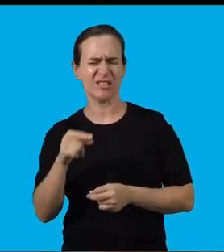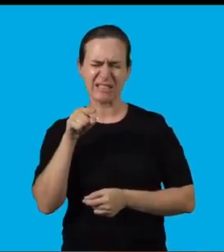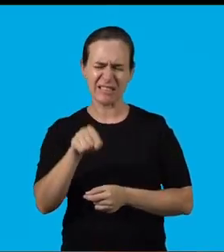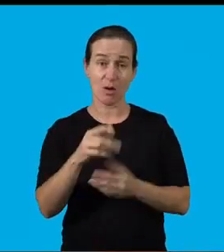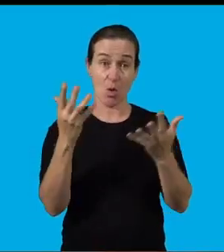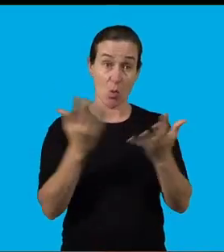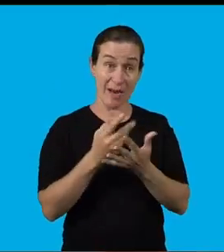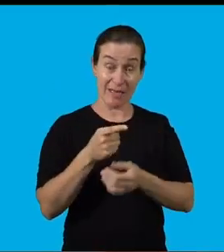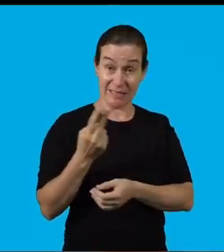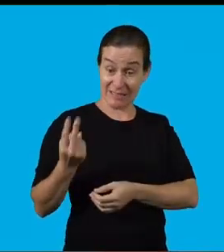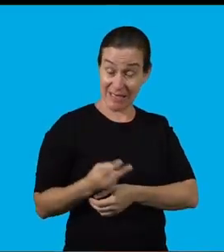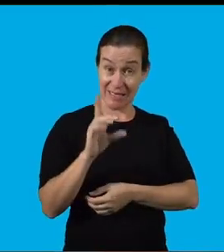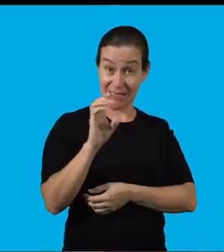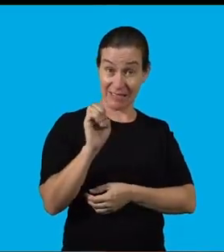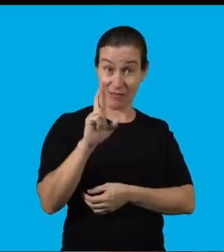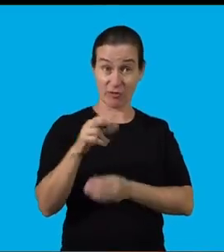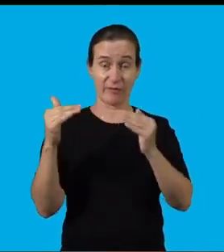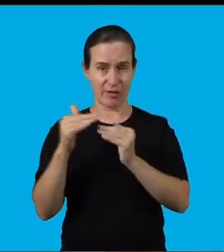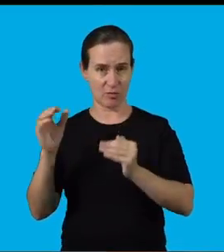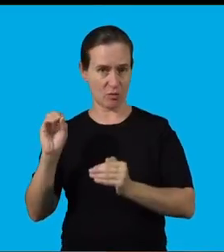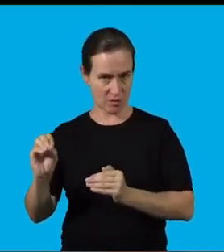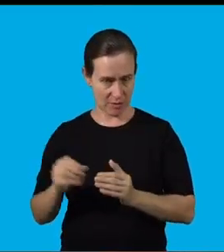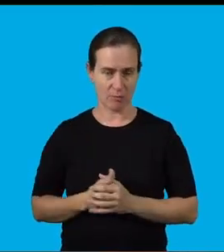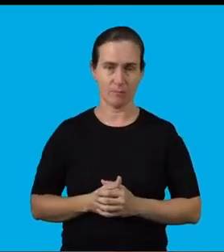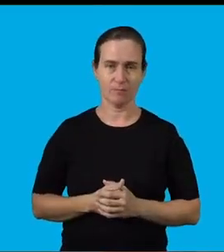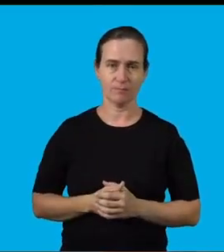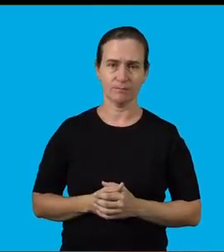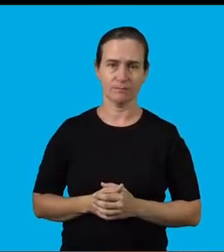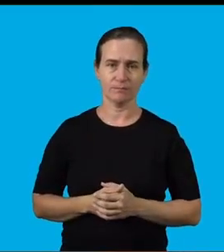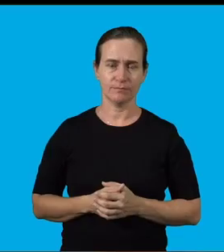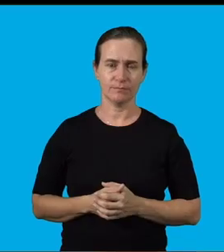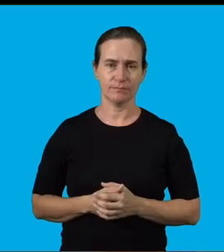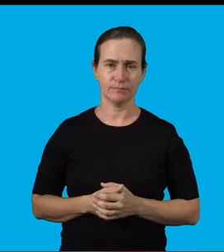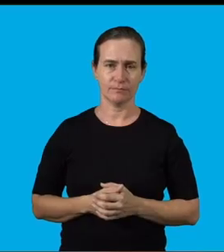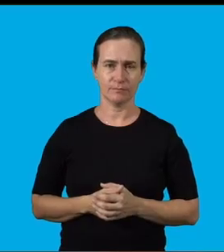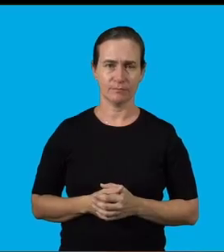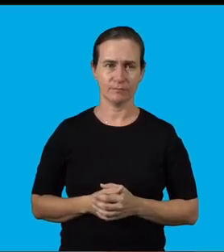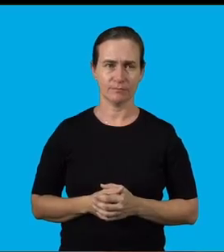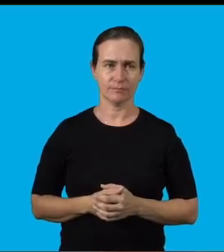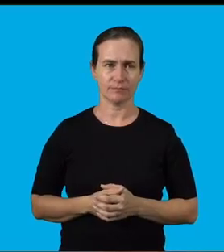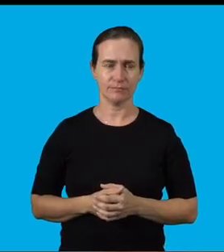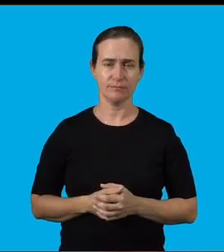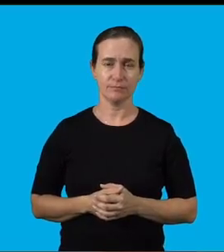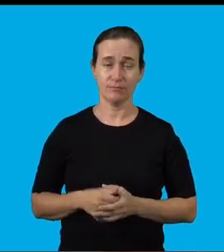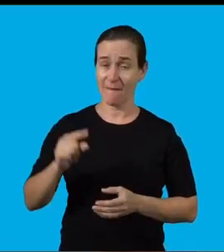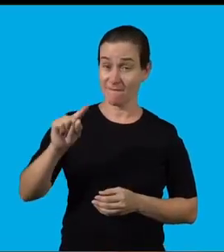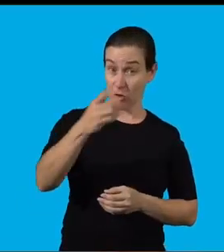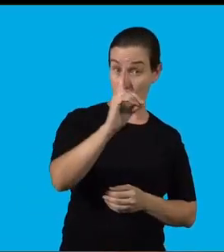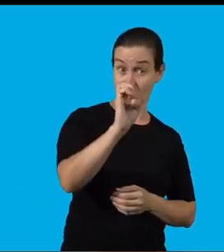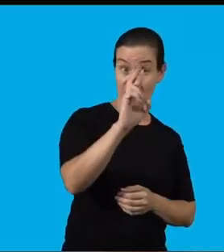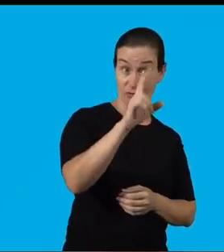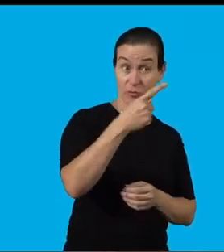where the second derivative is equal to 0. So we already know, and we've already seen, that our first derivative